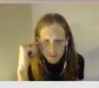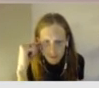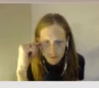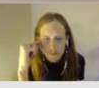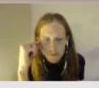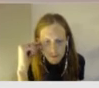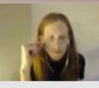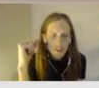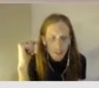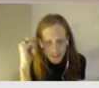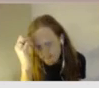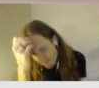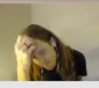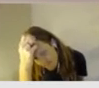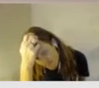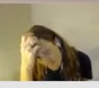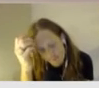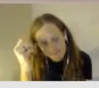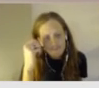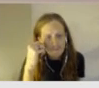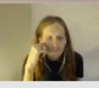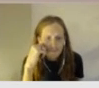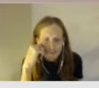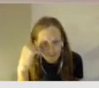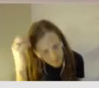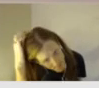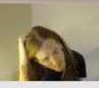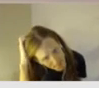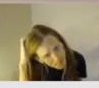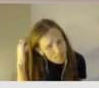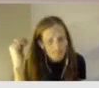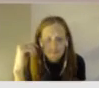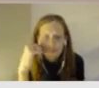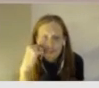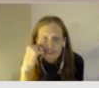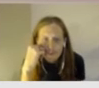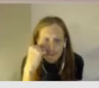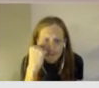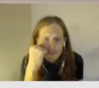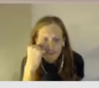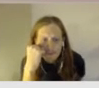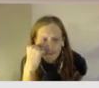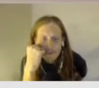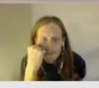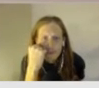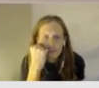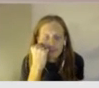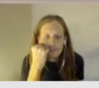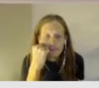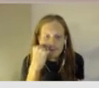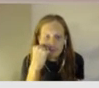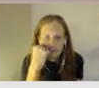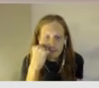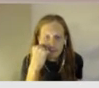decades. And so interesting. I think, yeah, again, I look for these points of connection. And so I think that's perhaps one of the